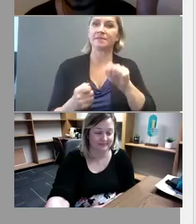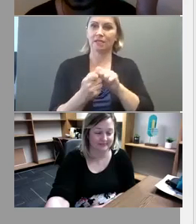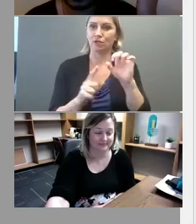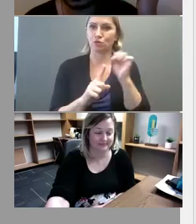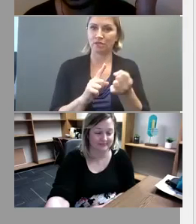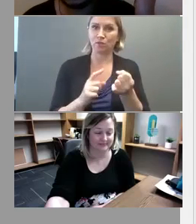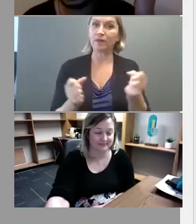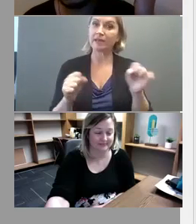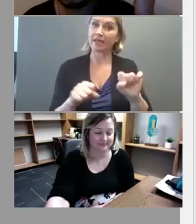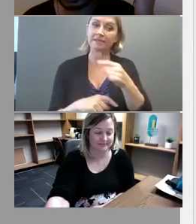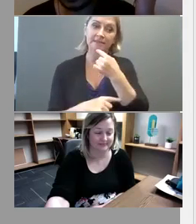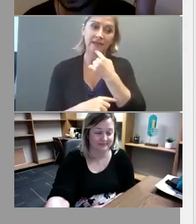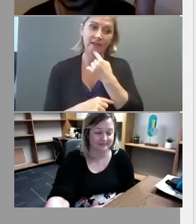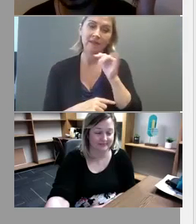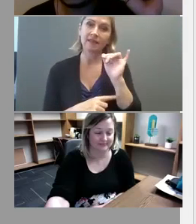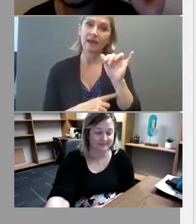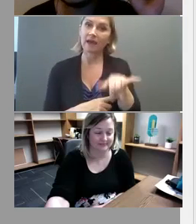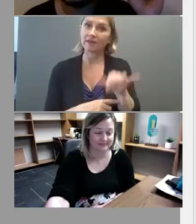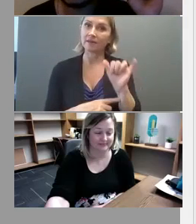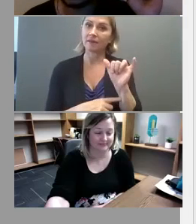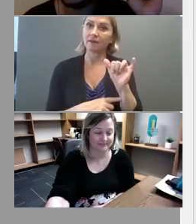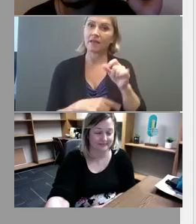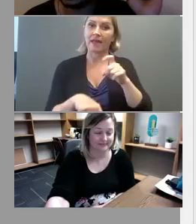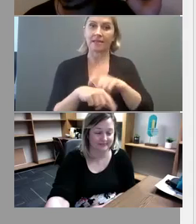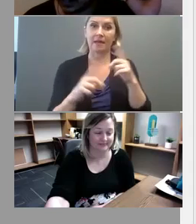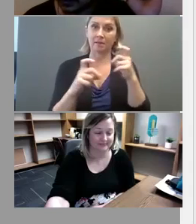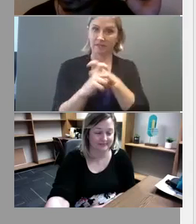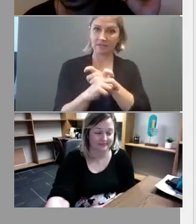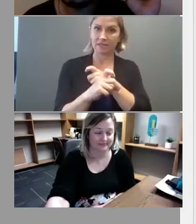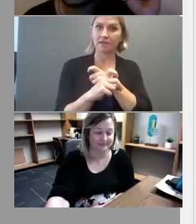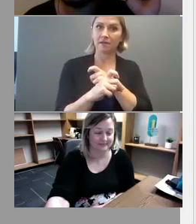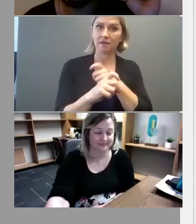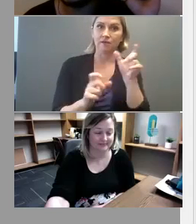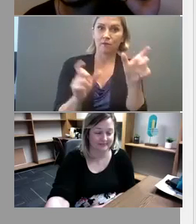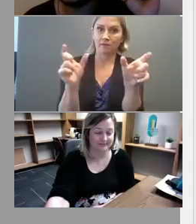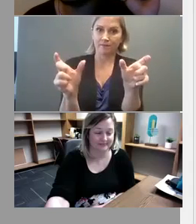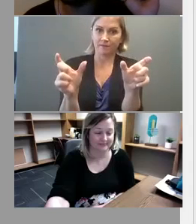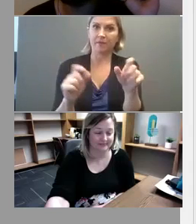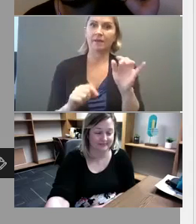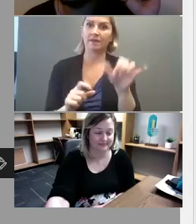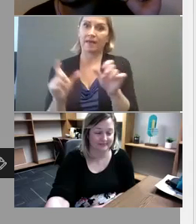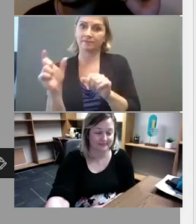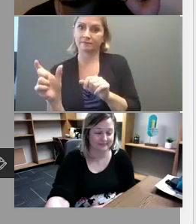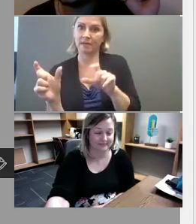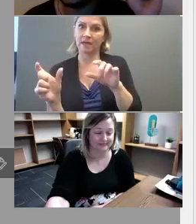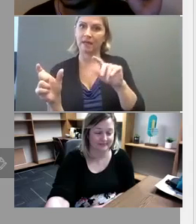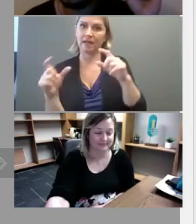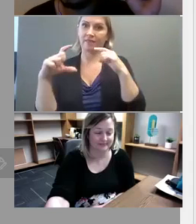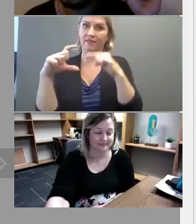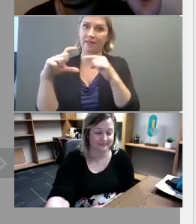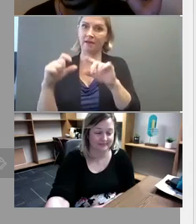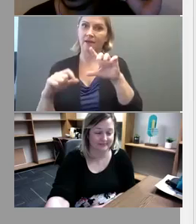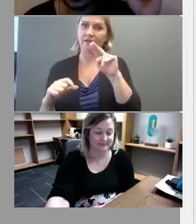can say that our time complexity, since we are applying it to case 1, our time complexity is theta of n log base b